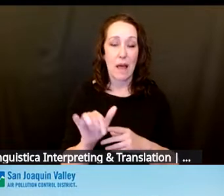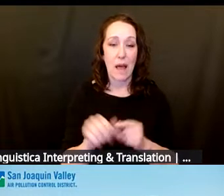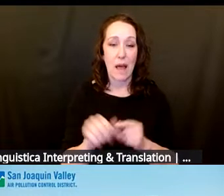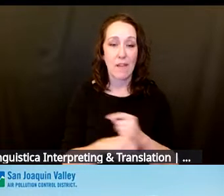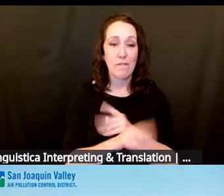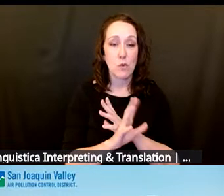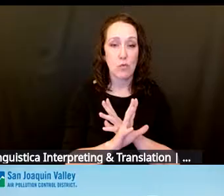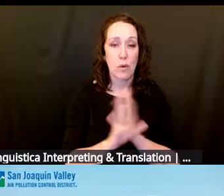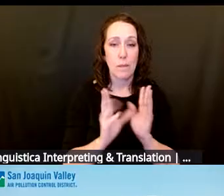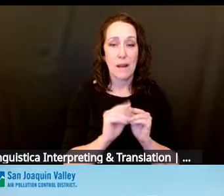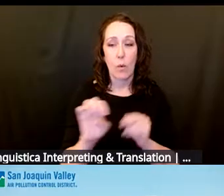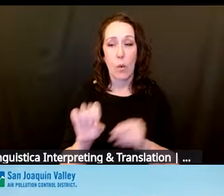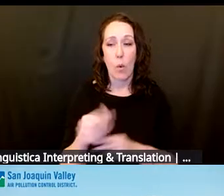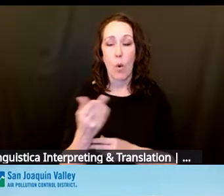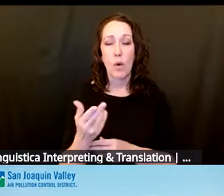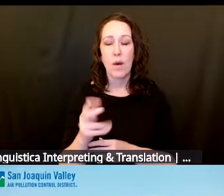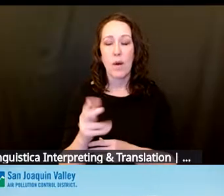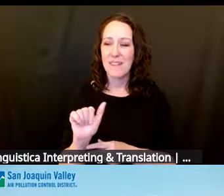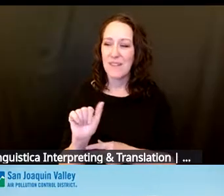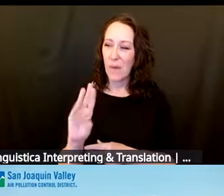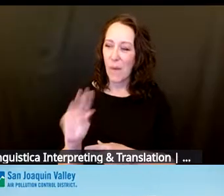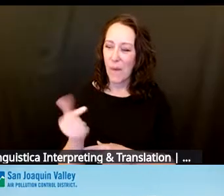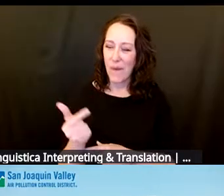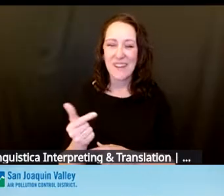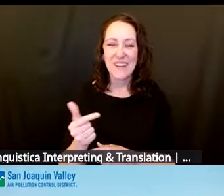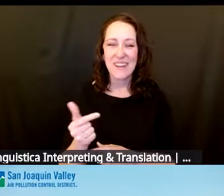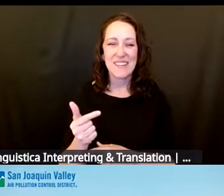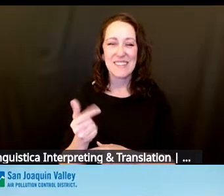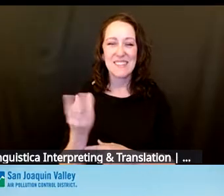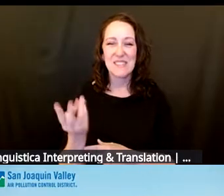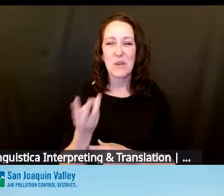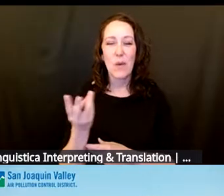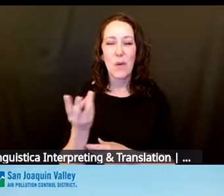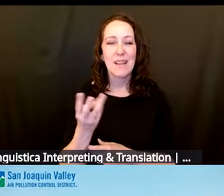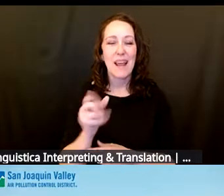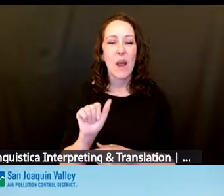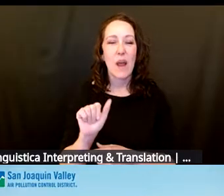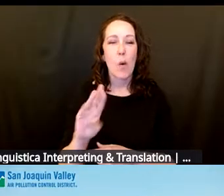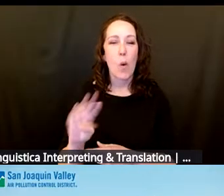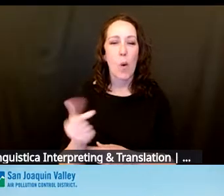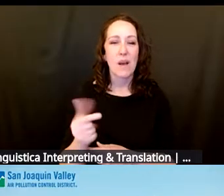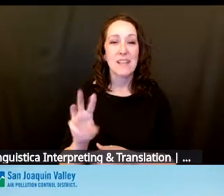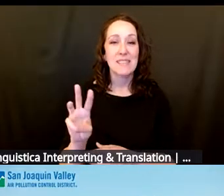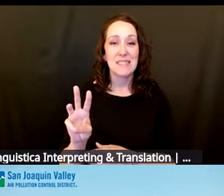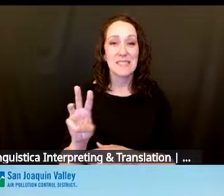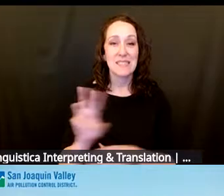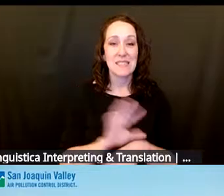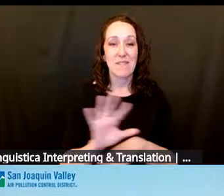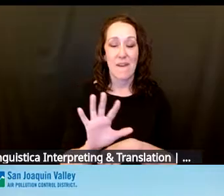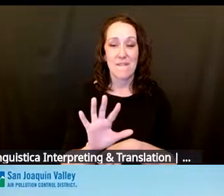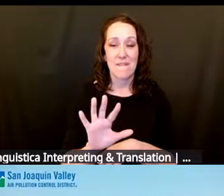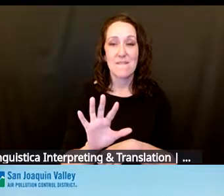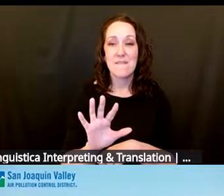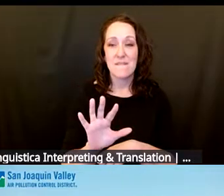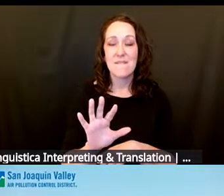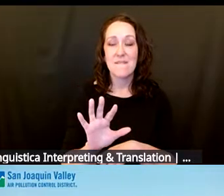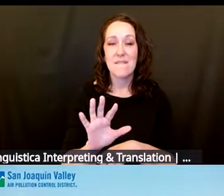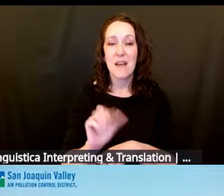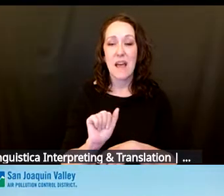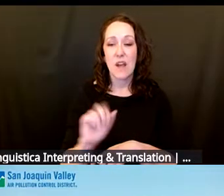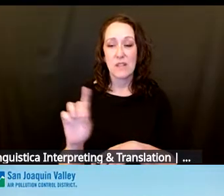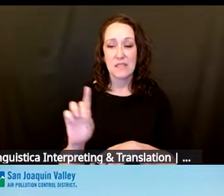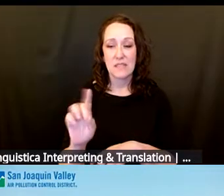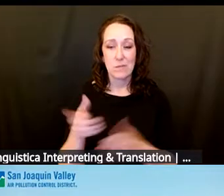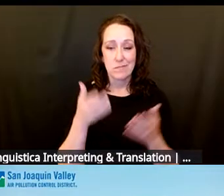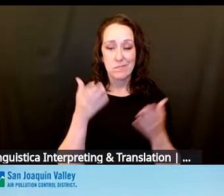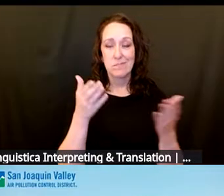on Wednesday, August 6th at 5 p.m. And the Air District is proposing